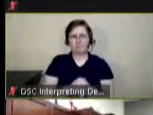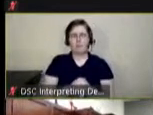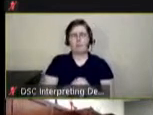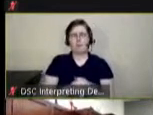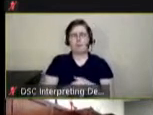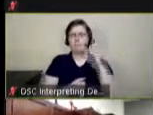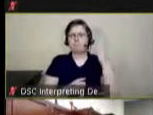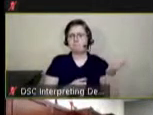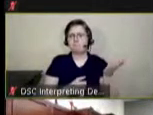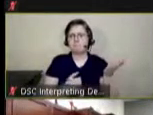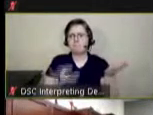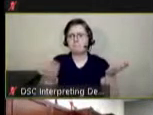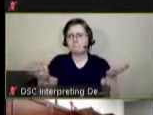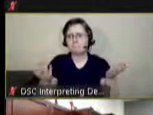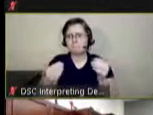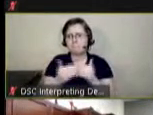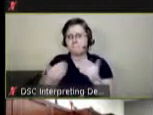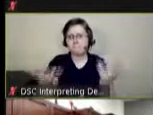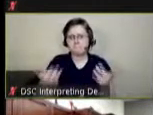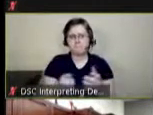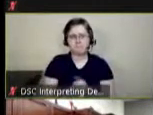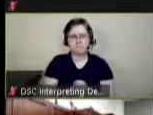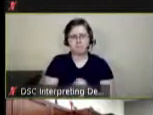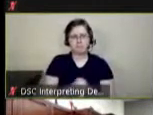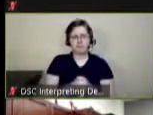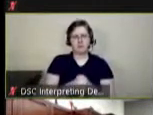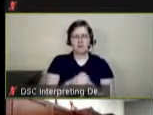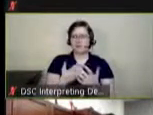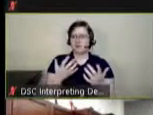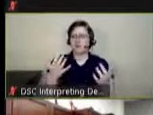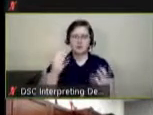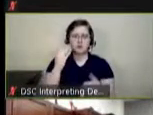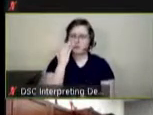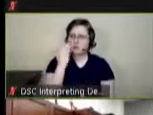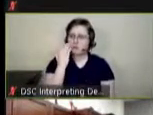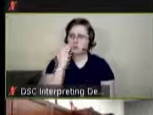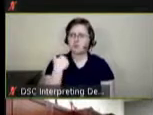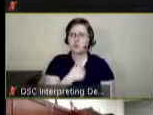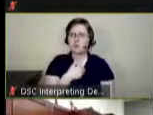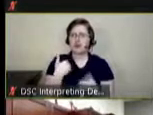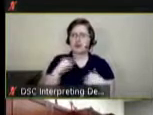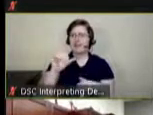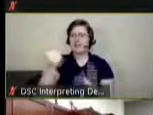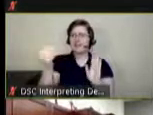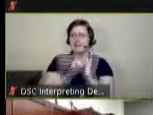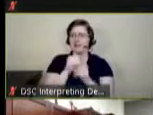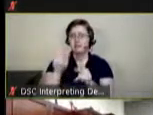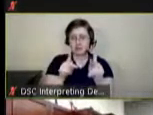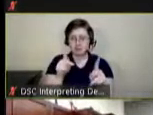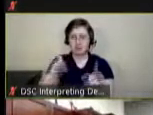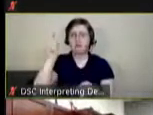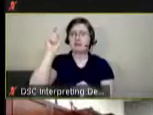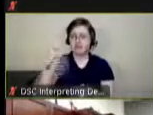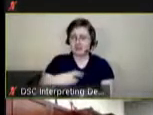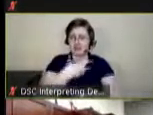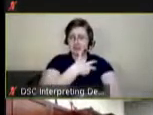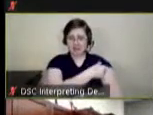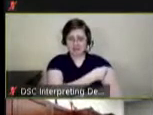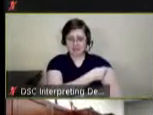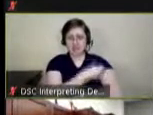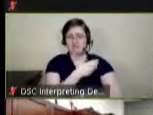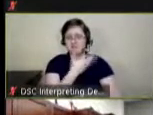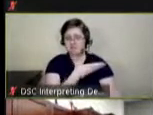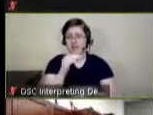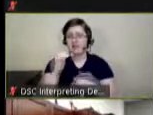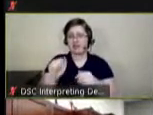So where do we go? So again, you know that we have 10,000 individuals or so that we need to get vaccinated,